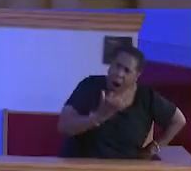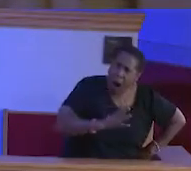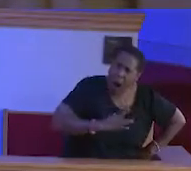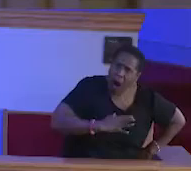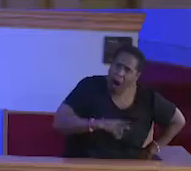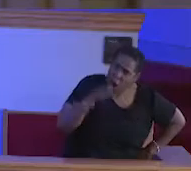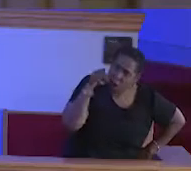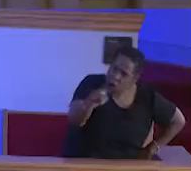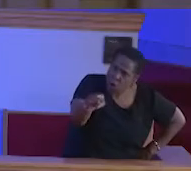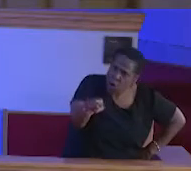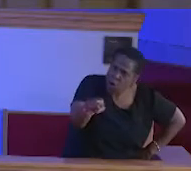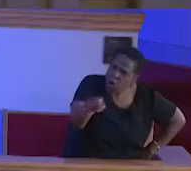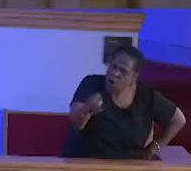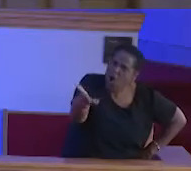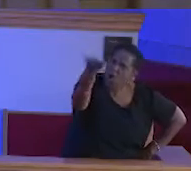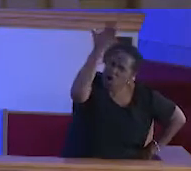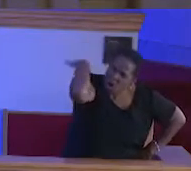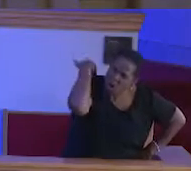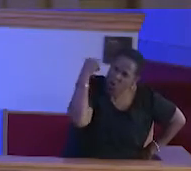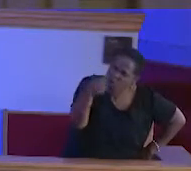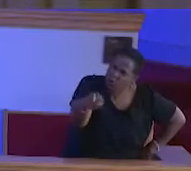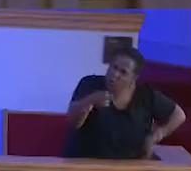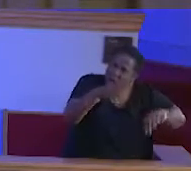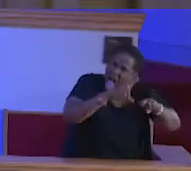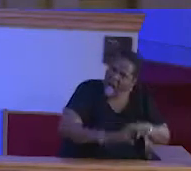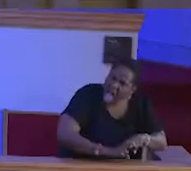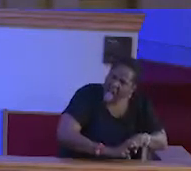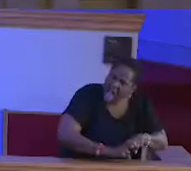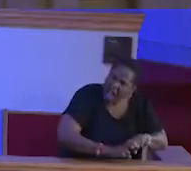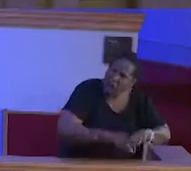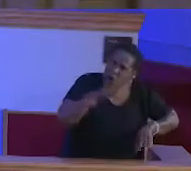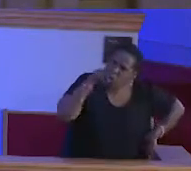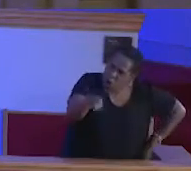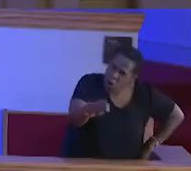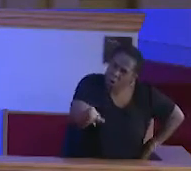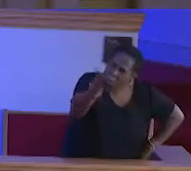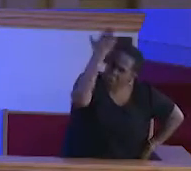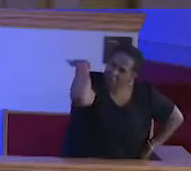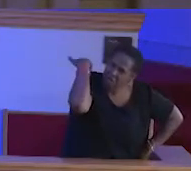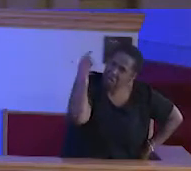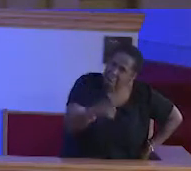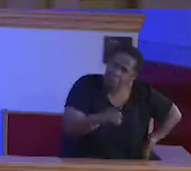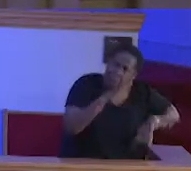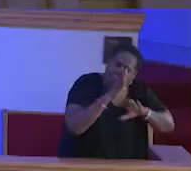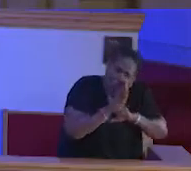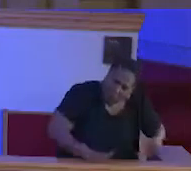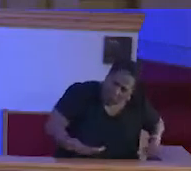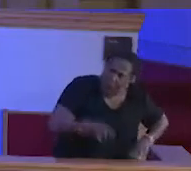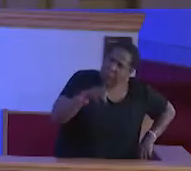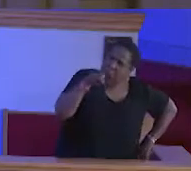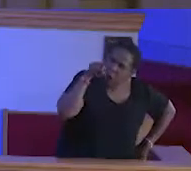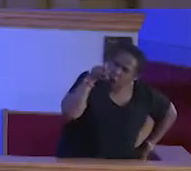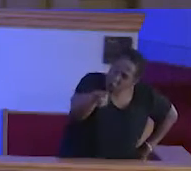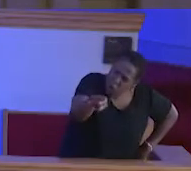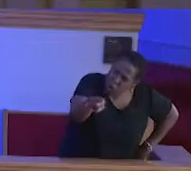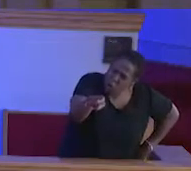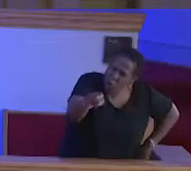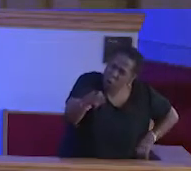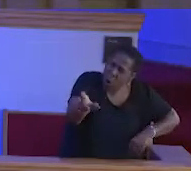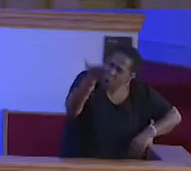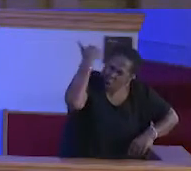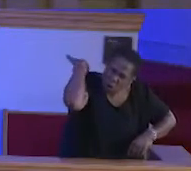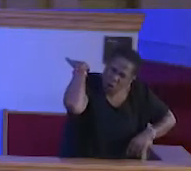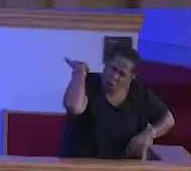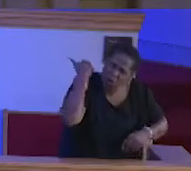That's right. He's the one that used to sit. He's the one that used to be carried. He's the one that used